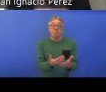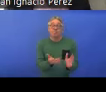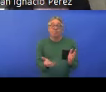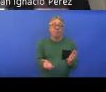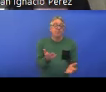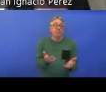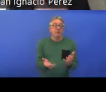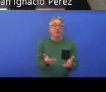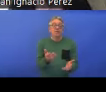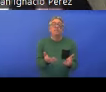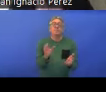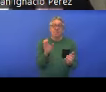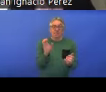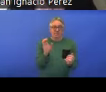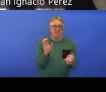includes